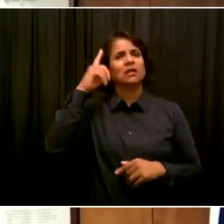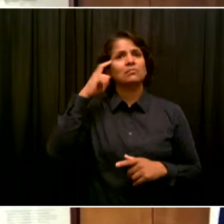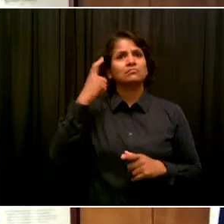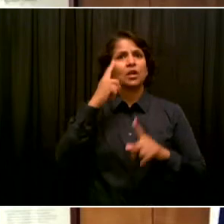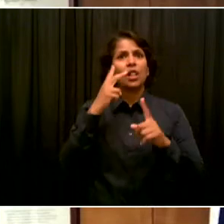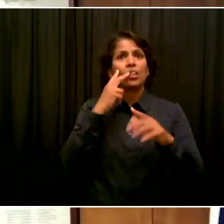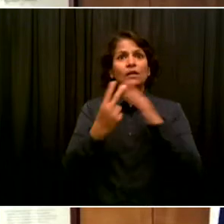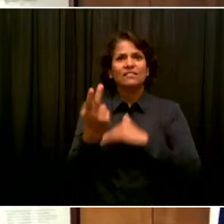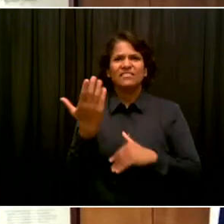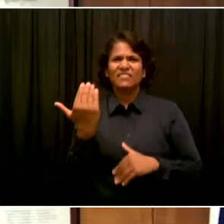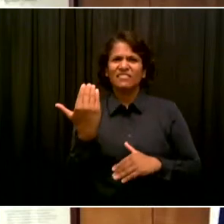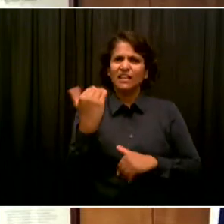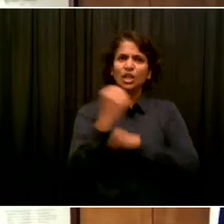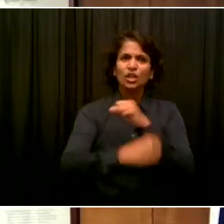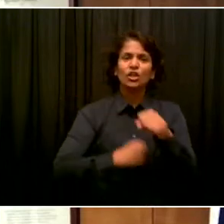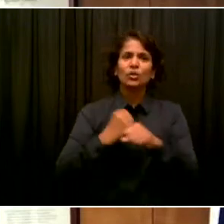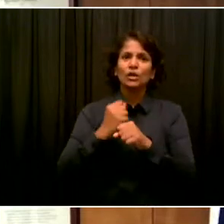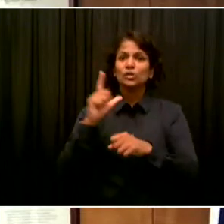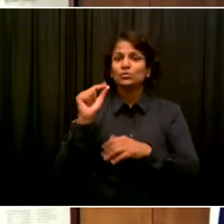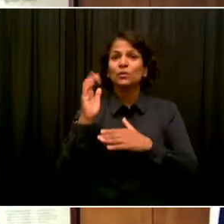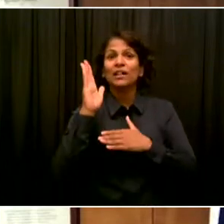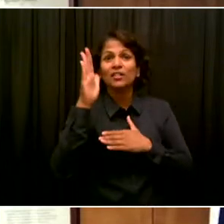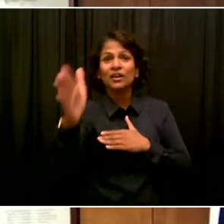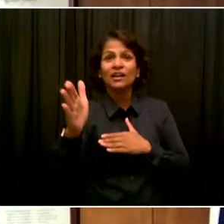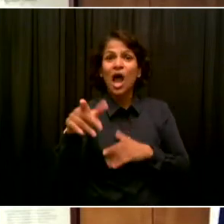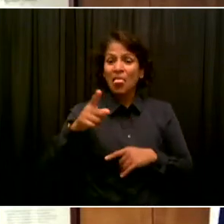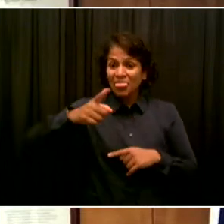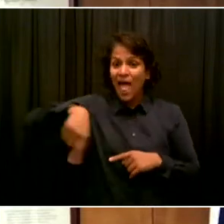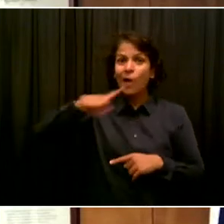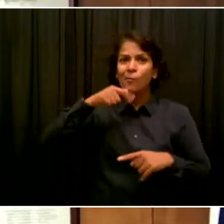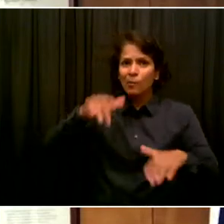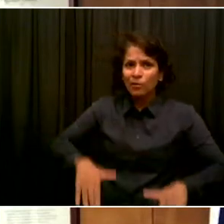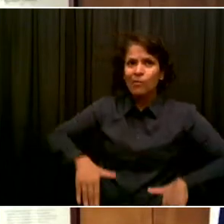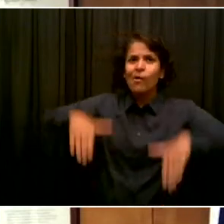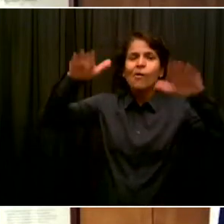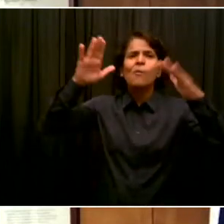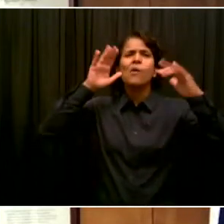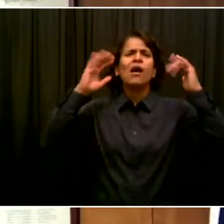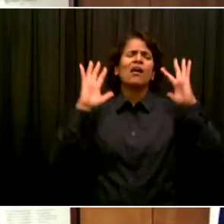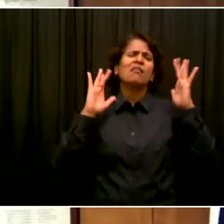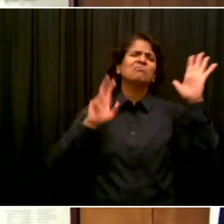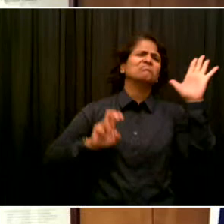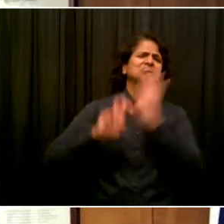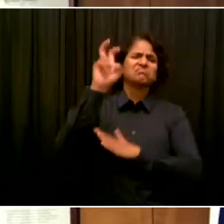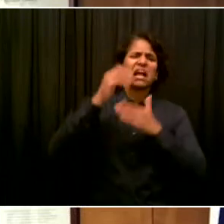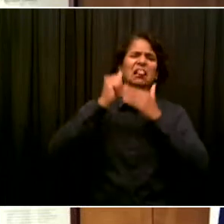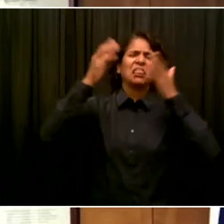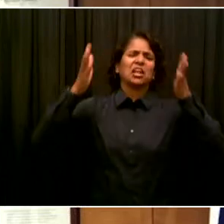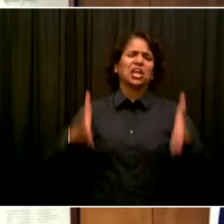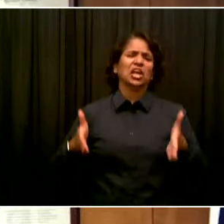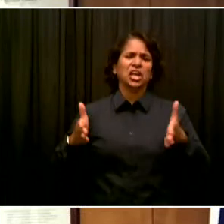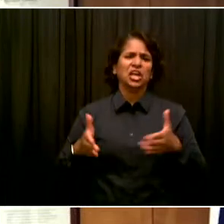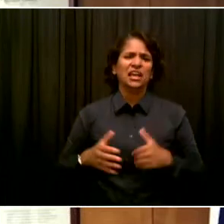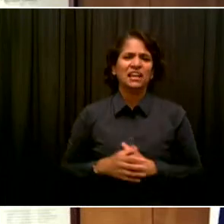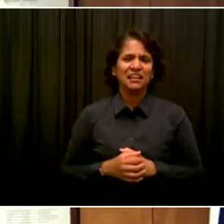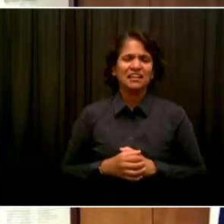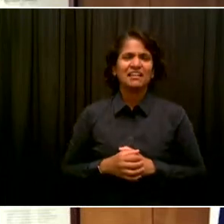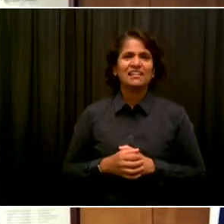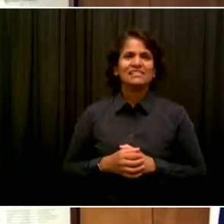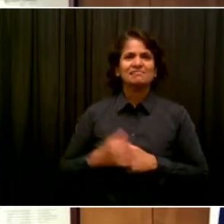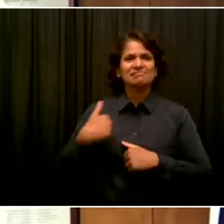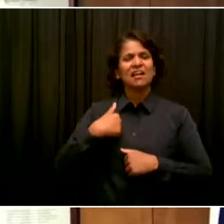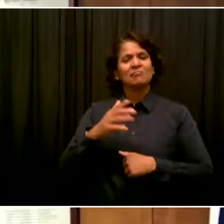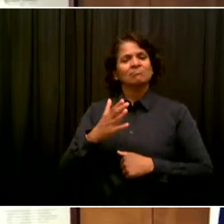what this is really about, Mr. Mayor. And I'm grateful to you, and I'm grateful for John Stark's involvement, and I'm grateful I still have my New York Knicks cufflink. So,